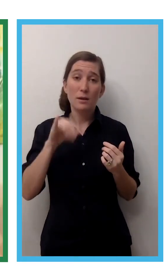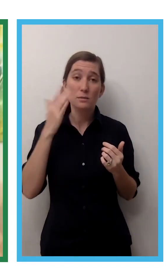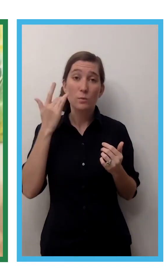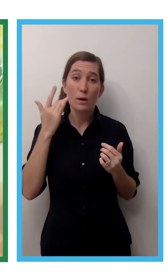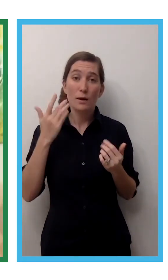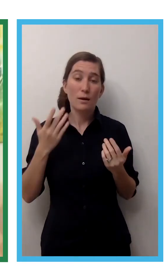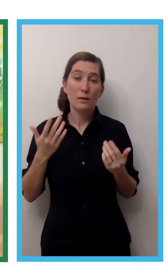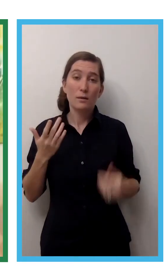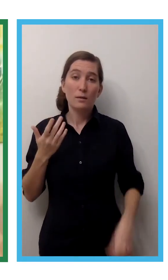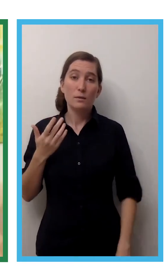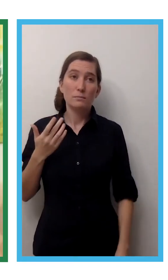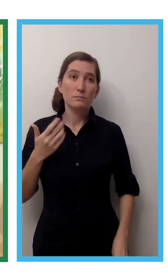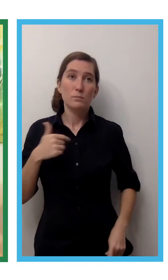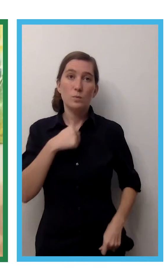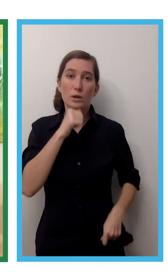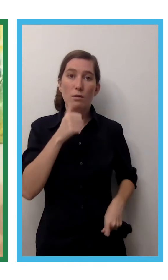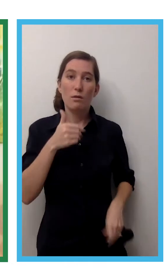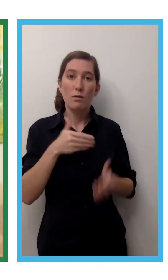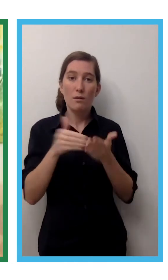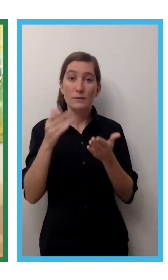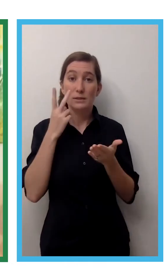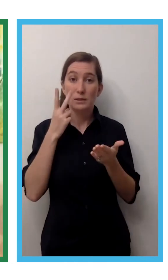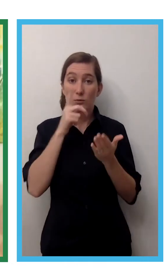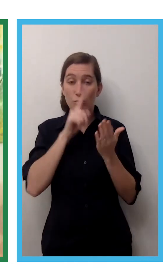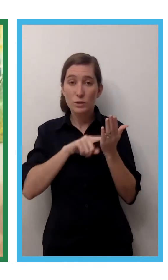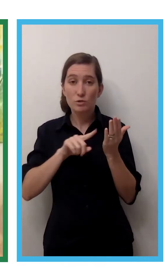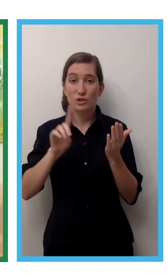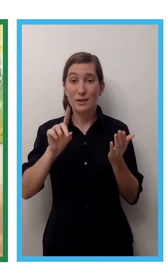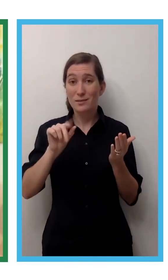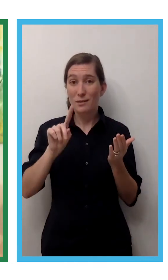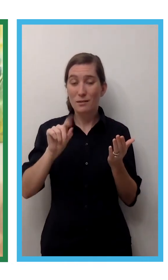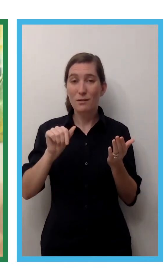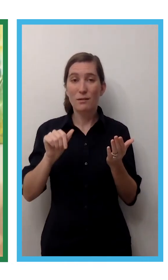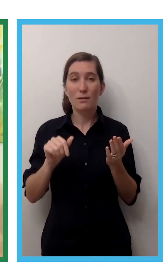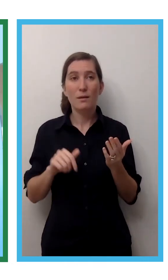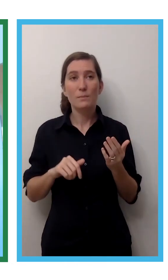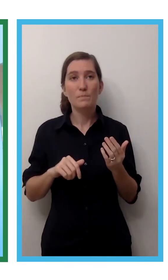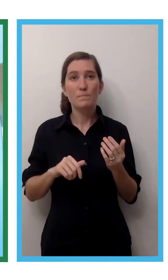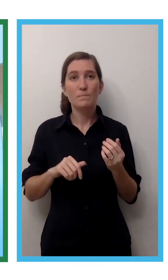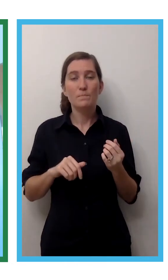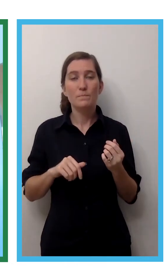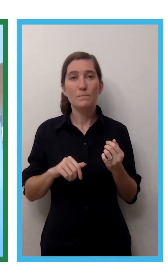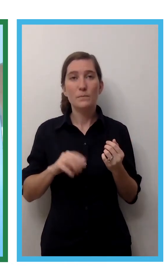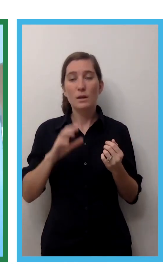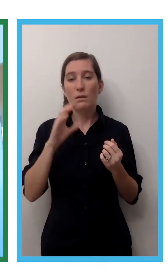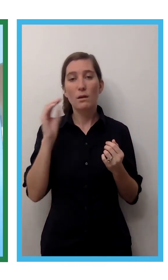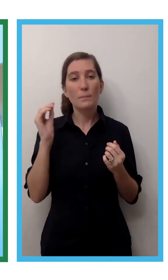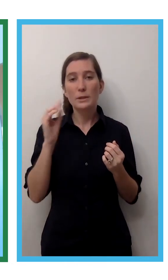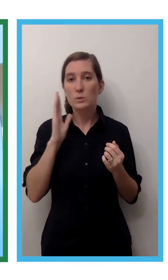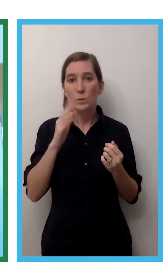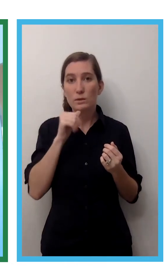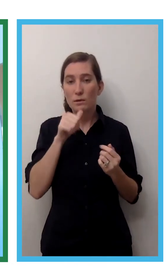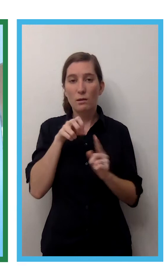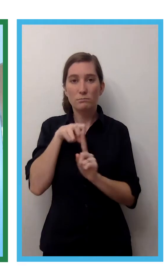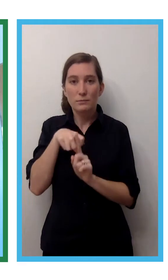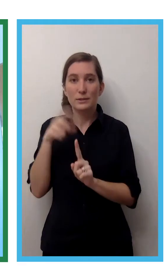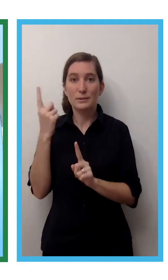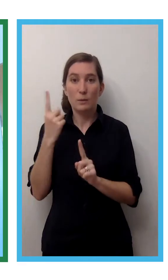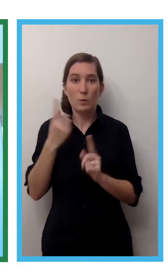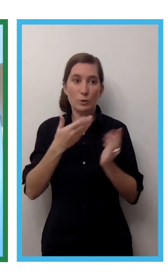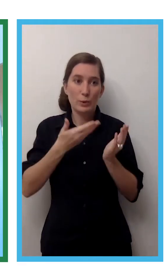be, because there's just not somebody out there carrying it forward. Yeah, I guess there's no real sort